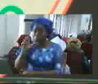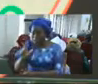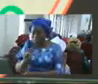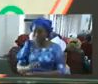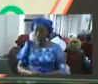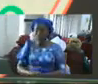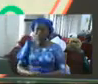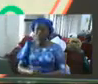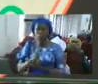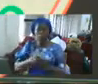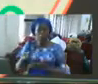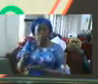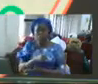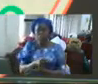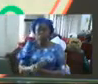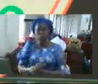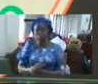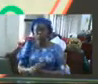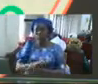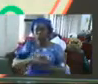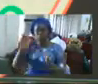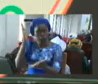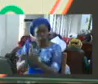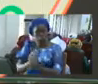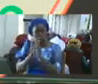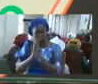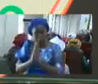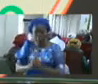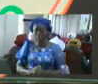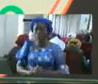Some of us were obedient to God. We honored him